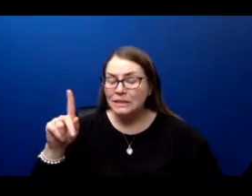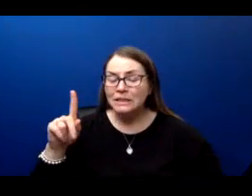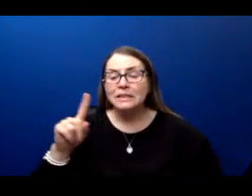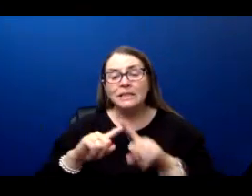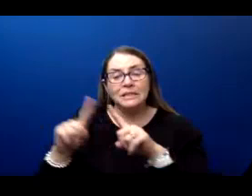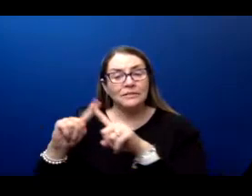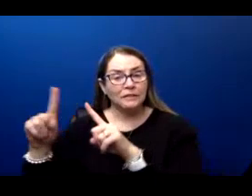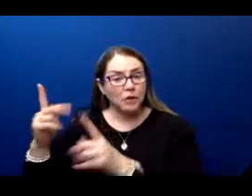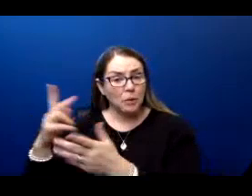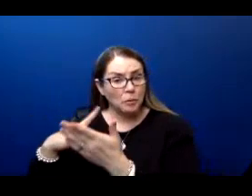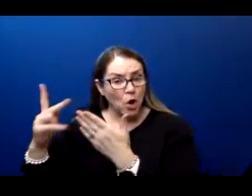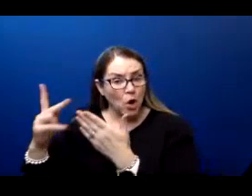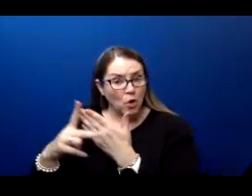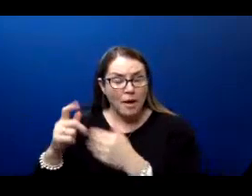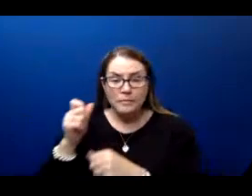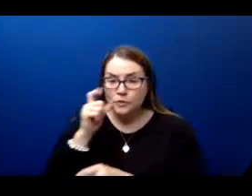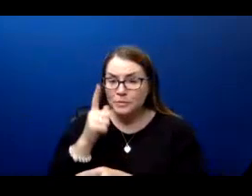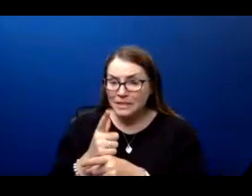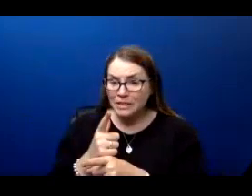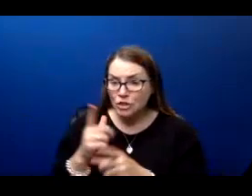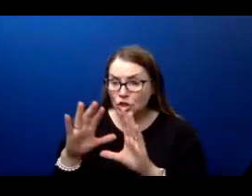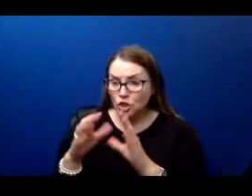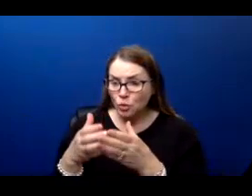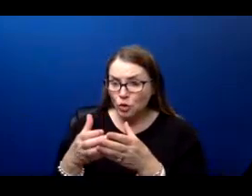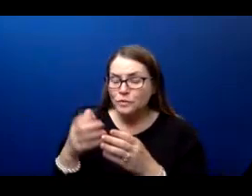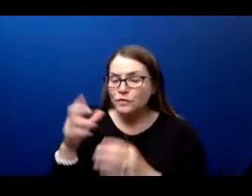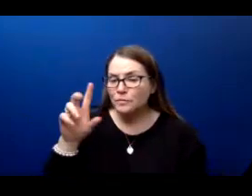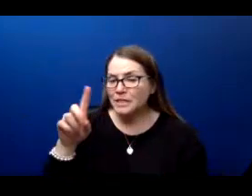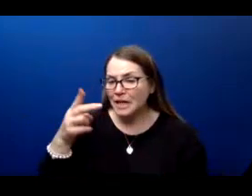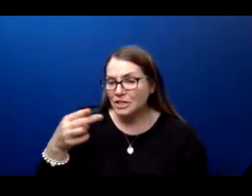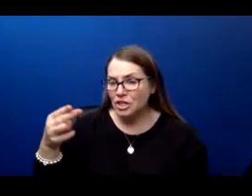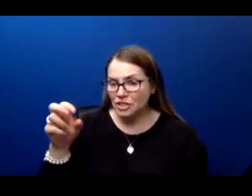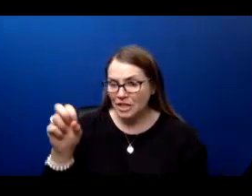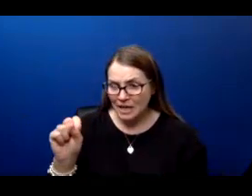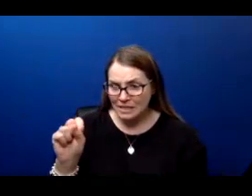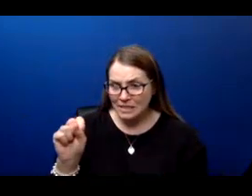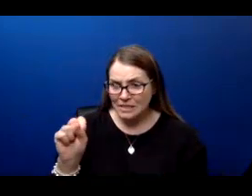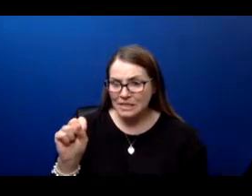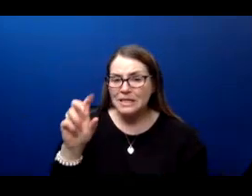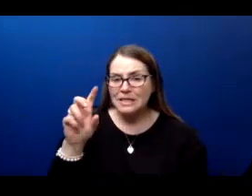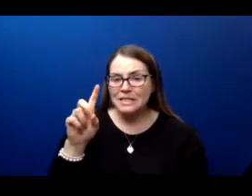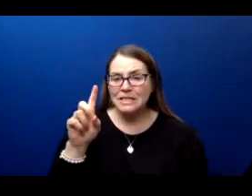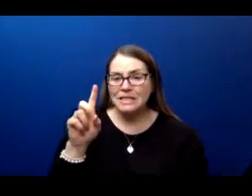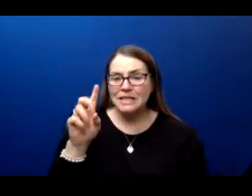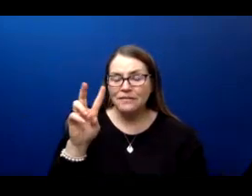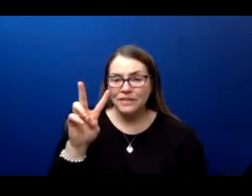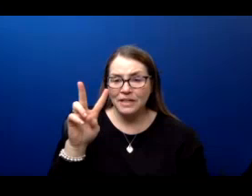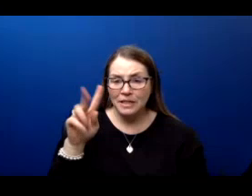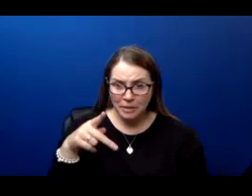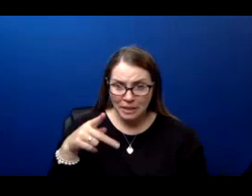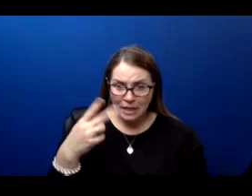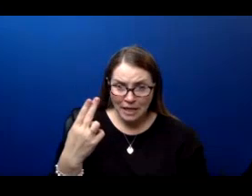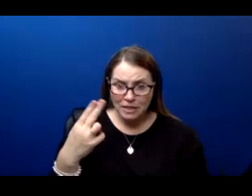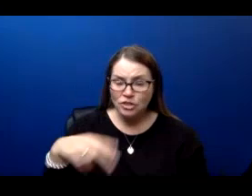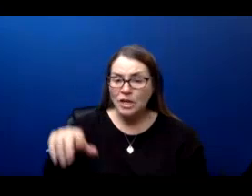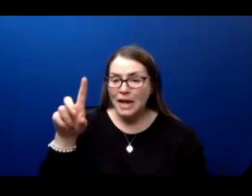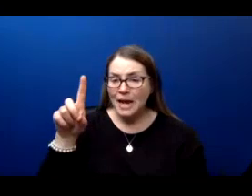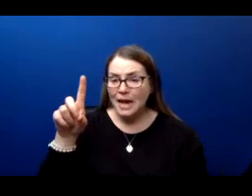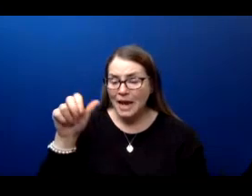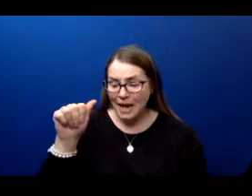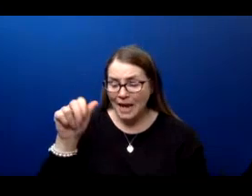sister divisions at DHHS, specifically coming from DWIS, DBPH, and ADSD. Our partners